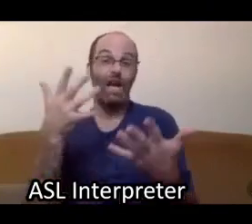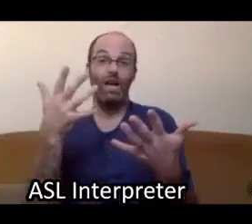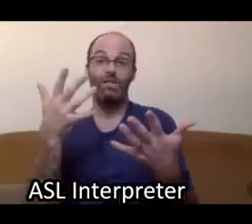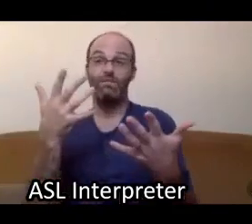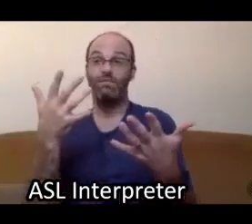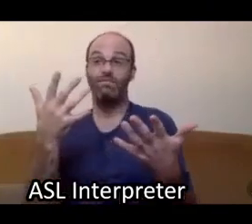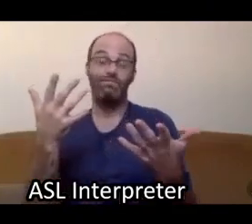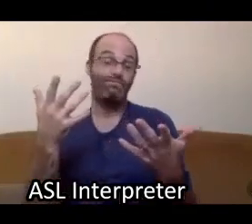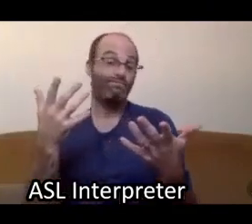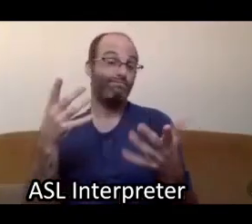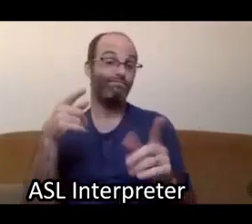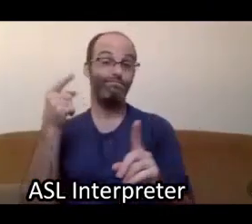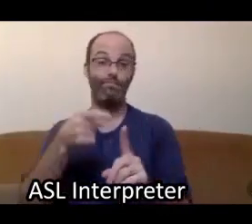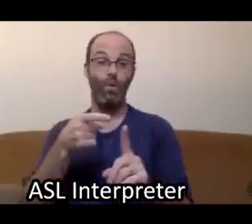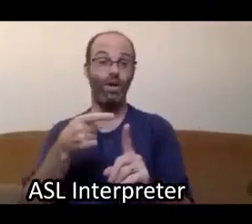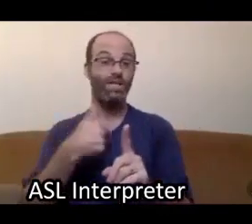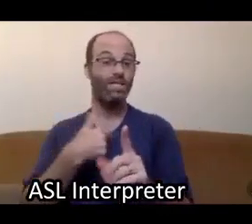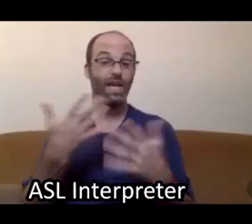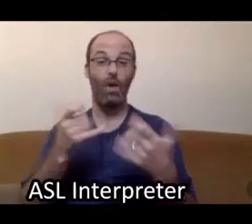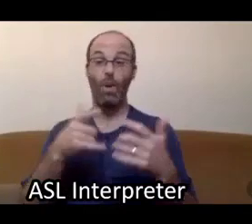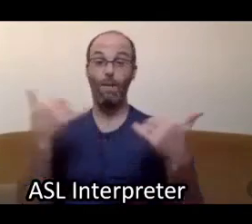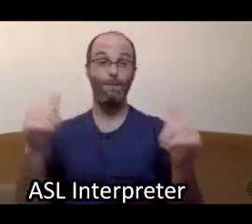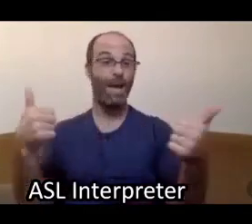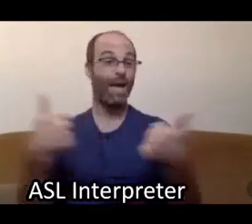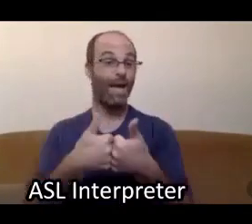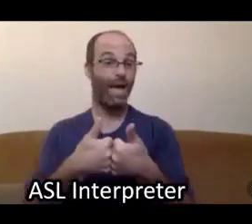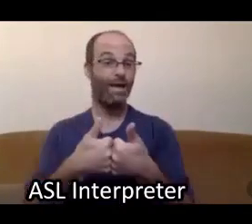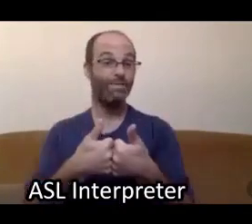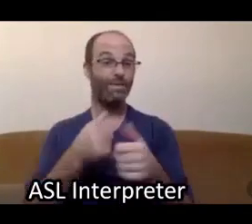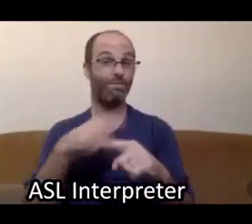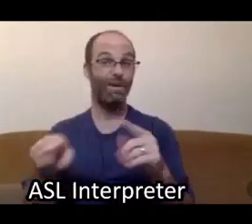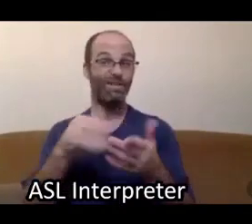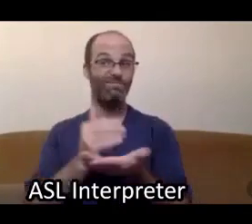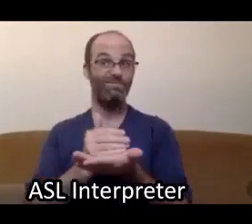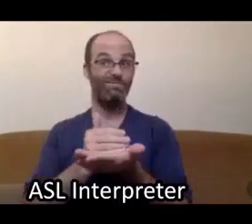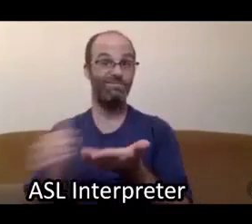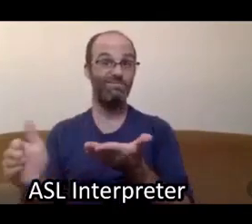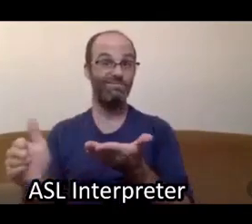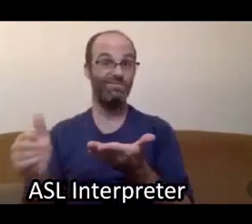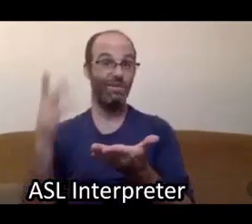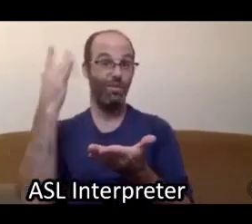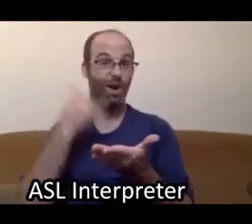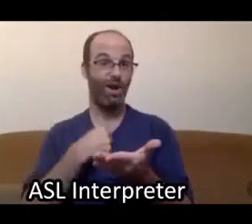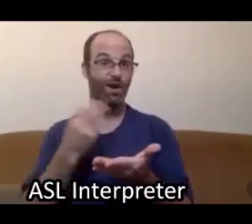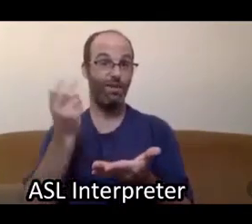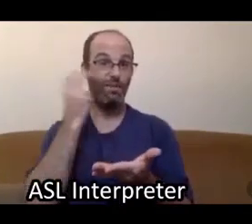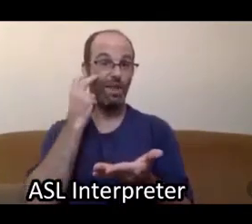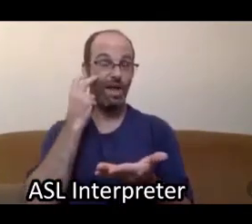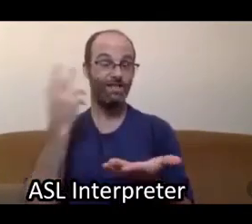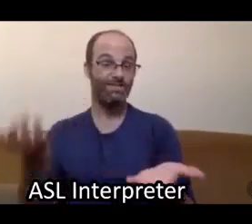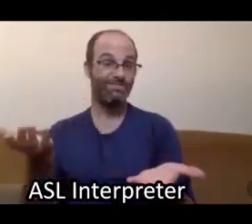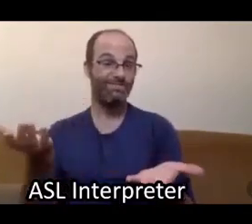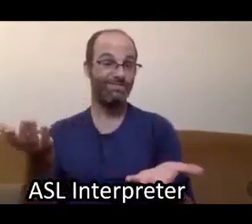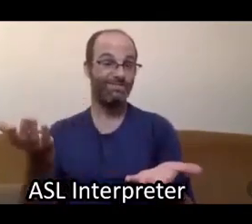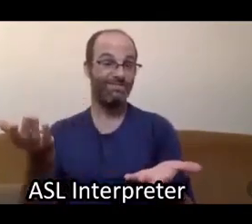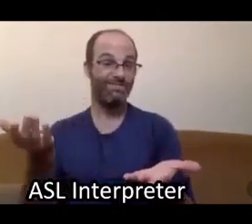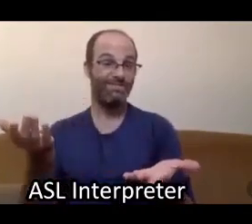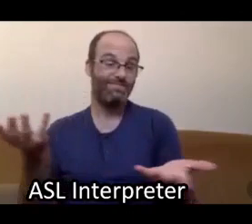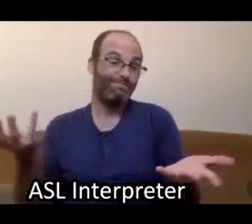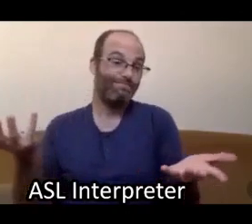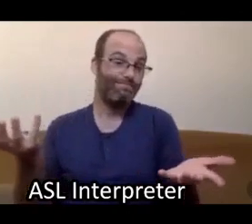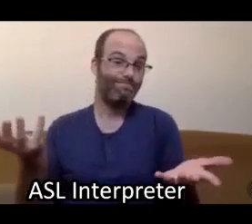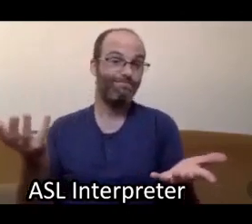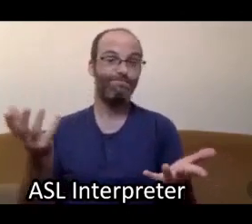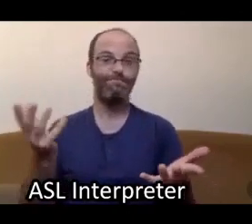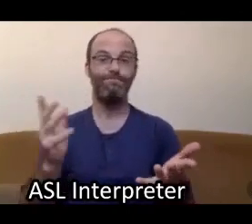because blind people tend to be marginalized and left out of gaming. Just I think as a matter of course, because trying